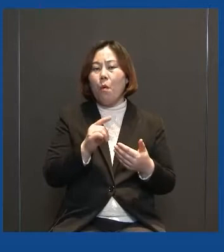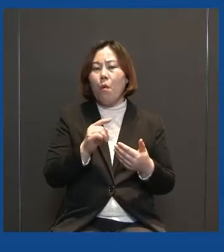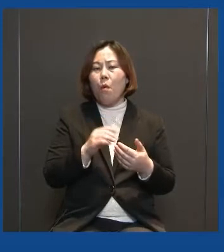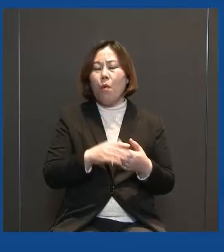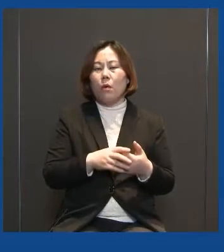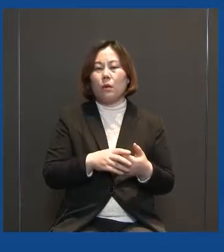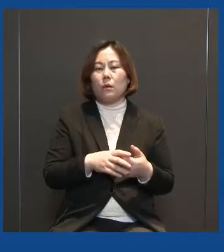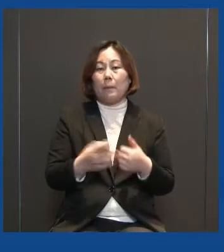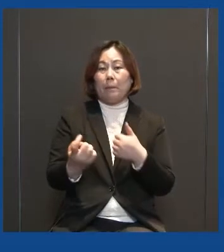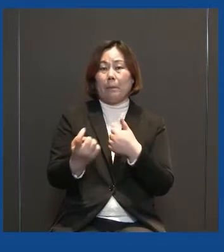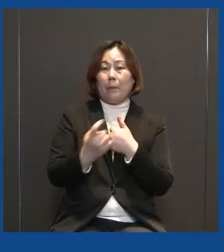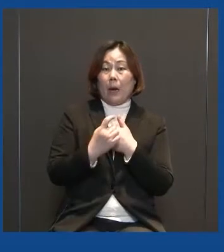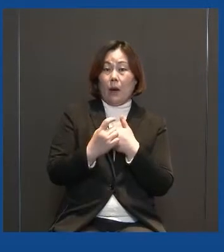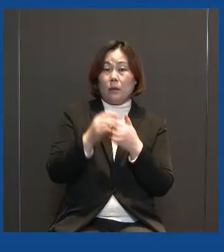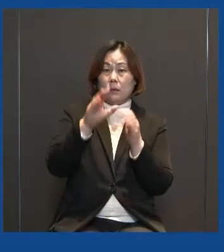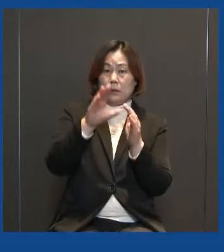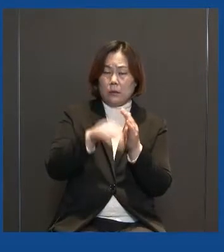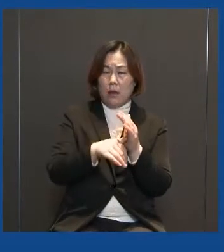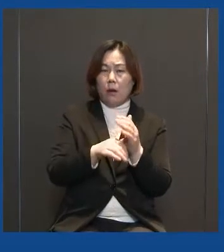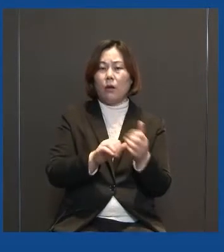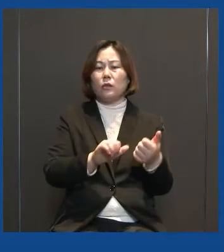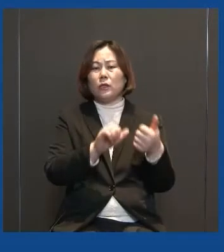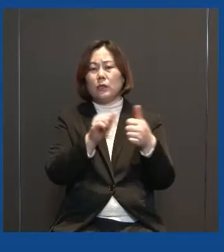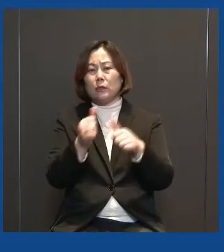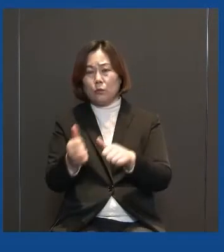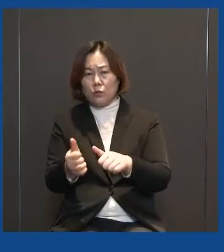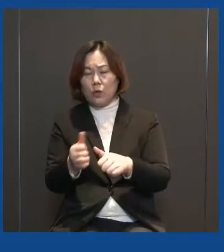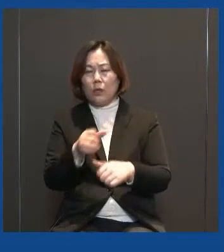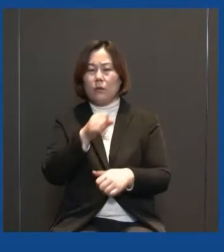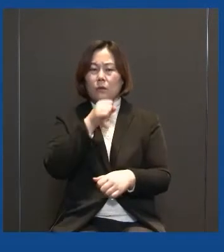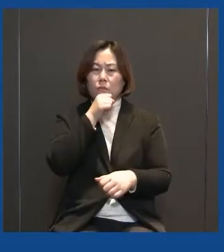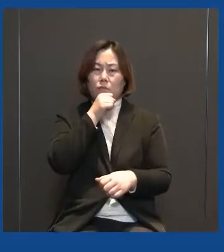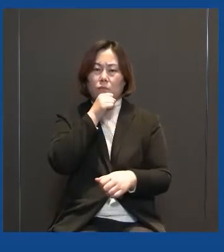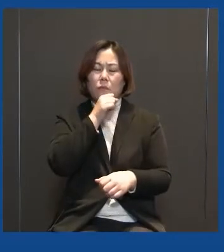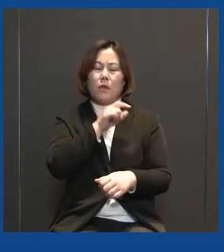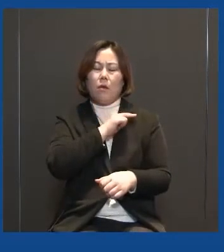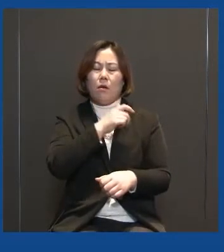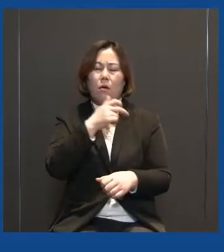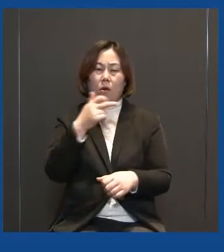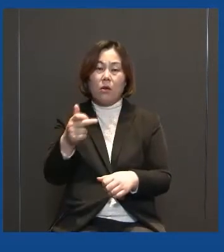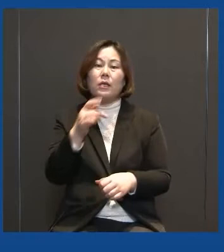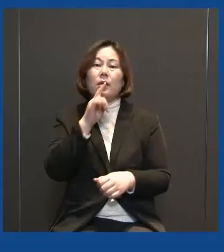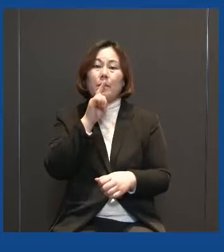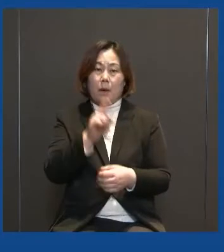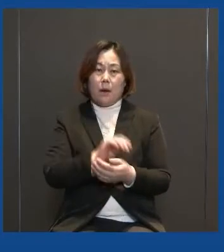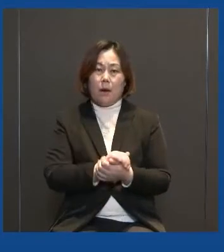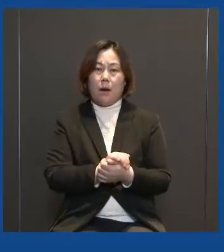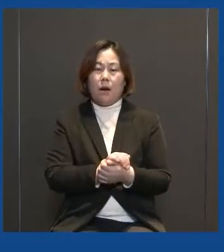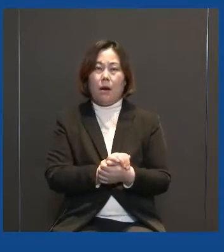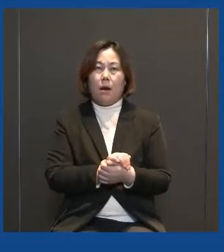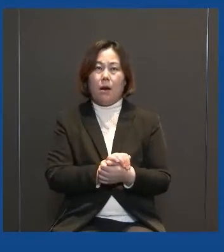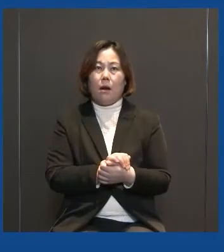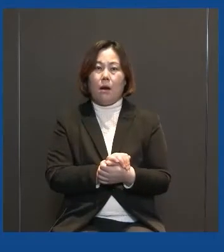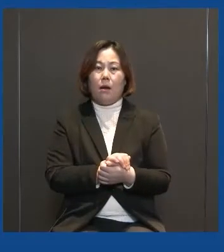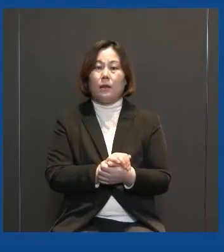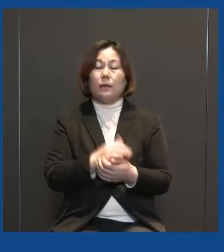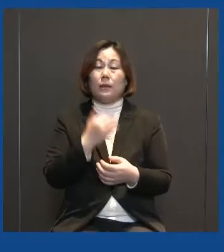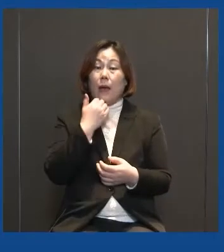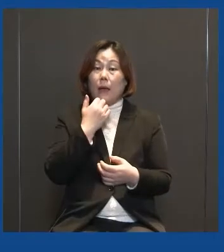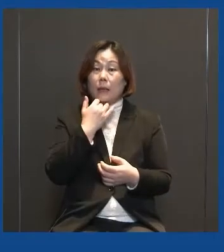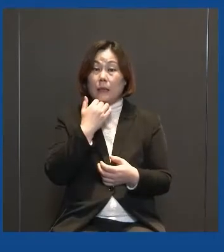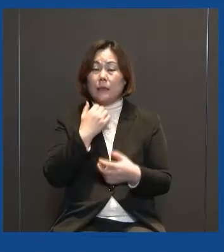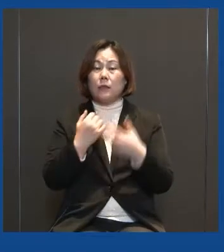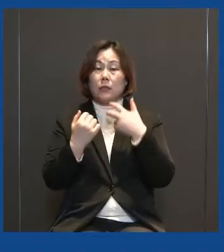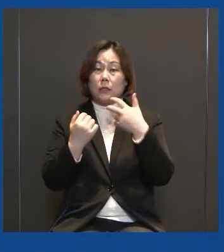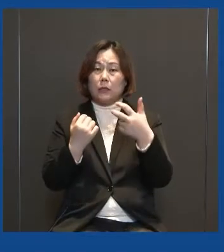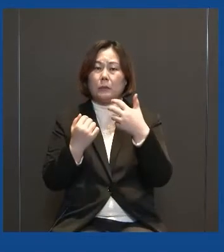older persons, especially in terms of the fatality. Those people who are confirmed and who die as a result of